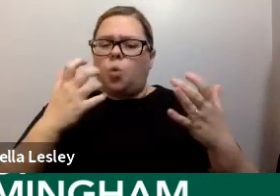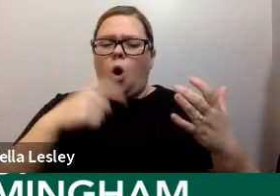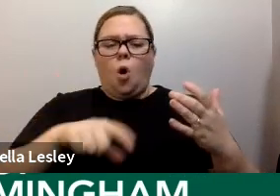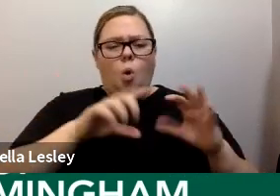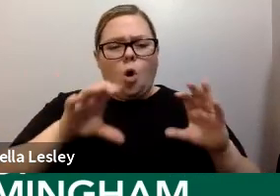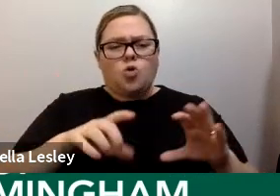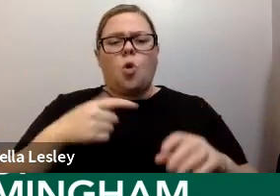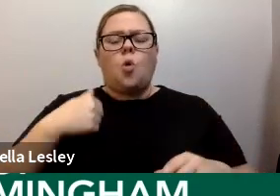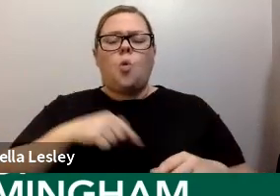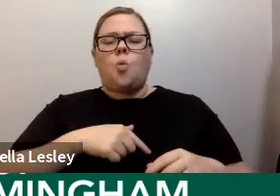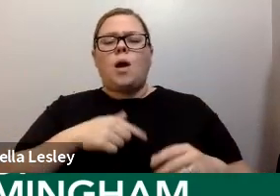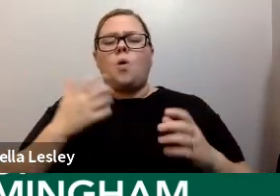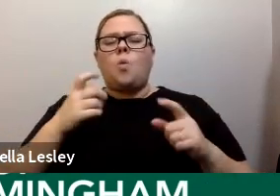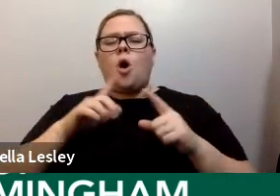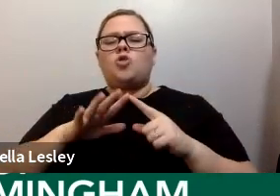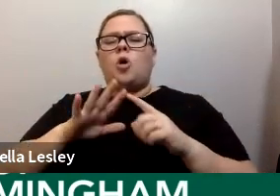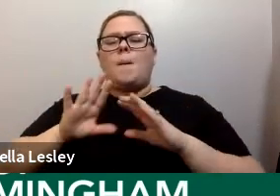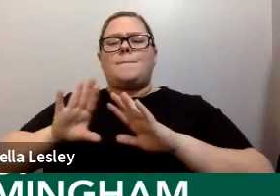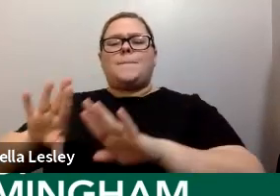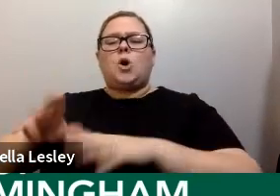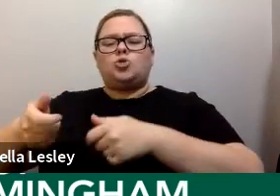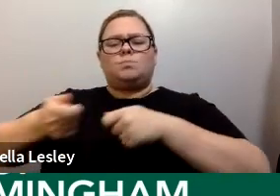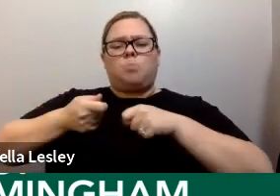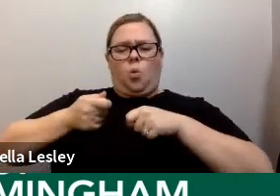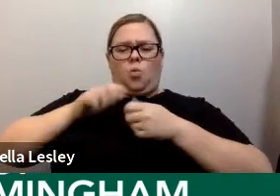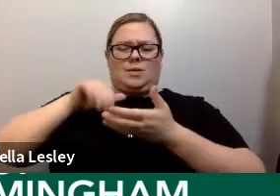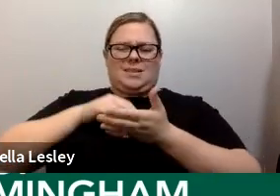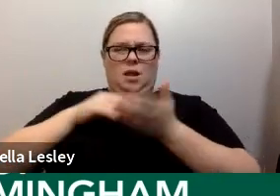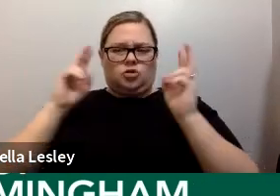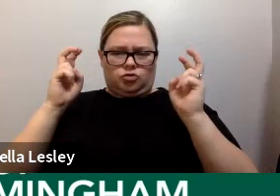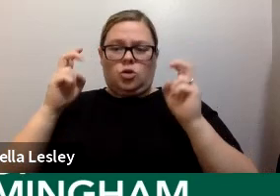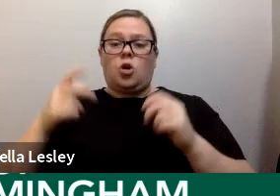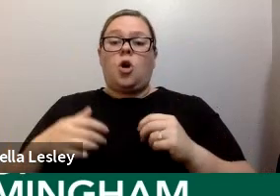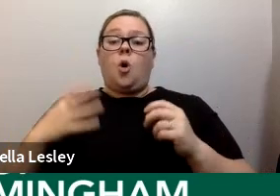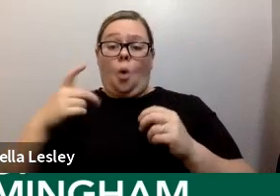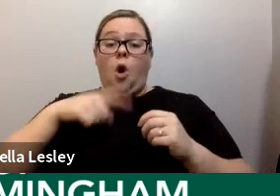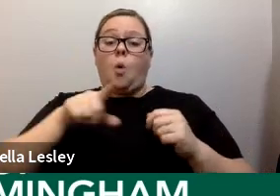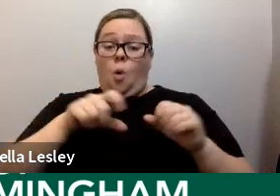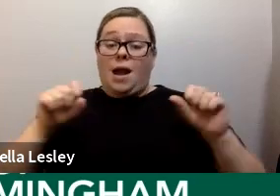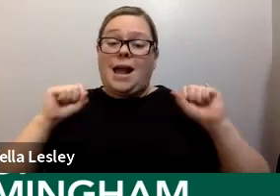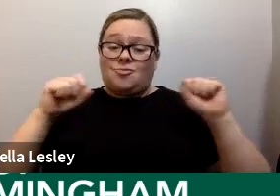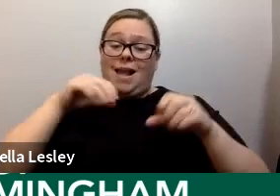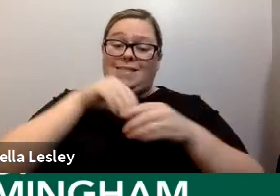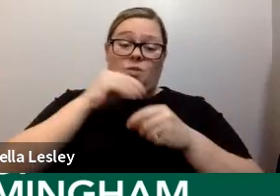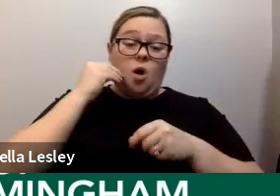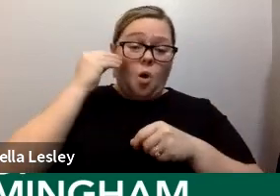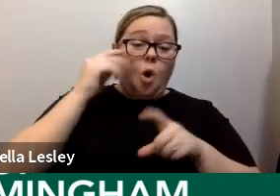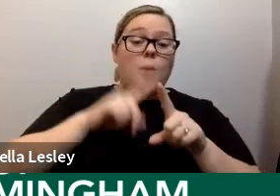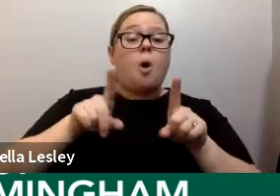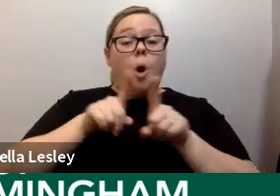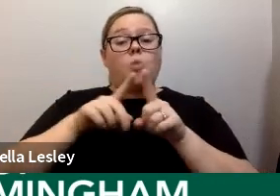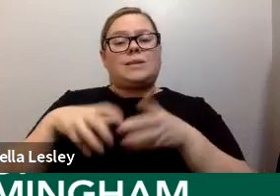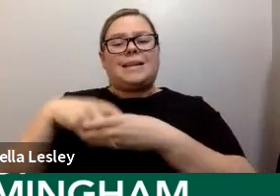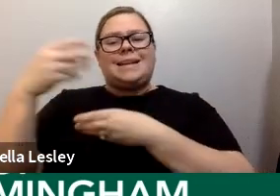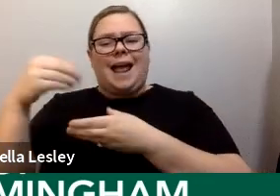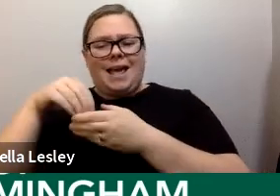to be a push-pull center. We want people to not only start exercising in their home, but we want them to get out in their community,